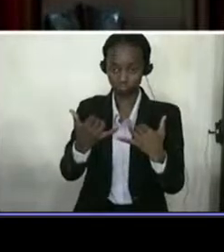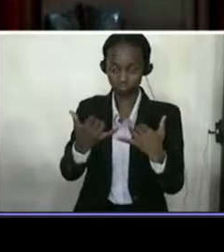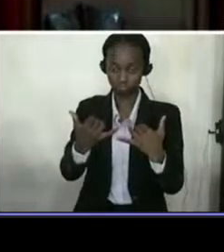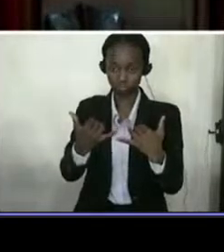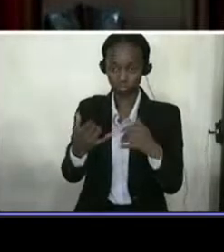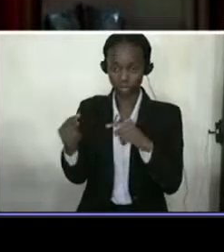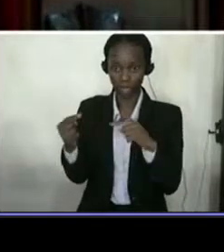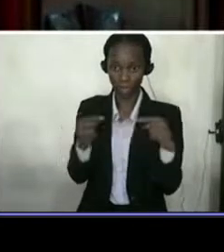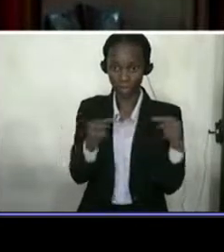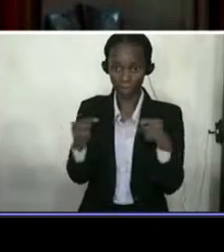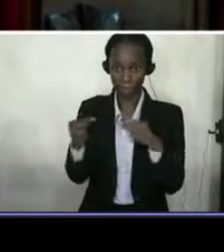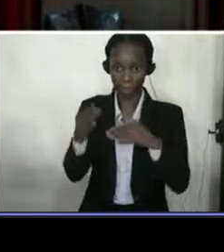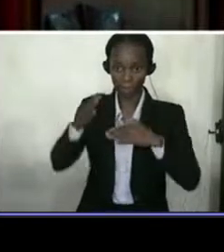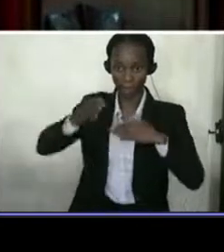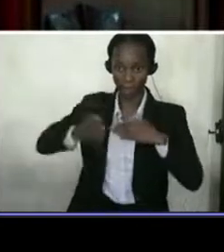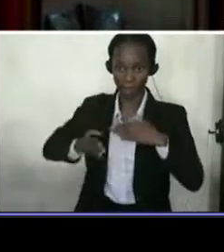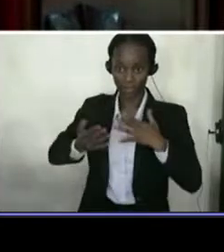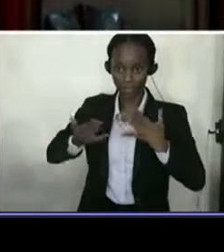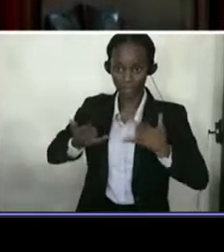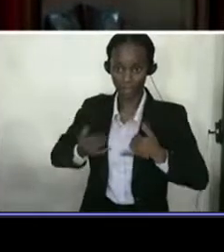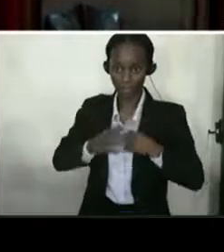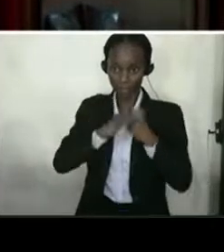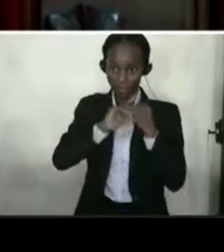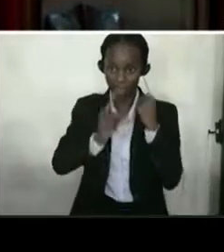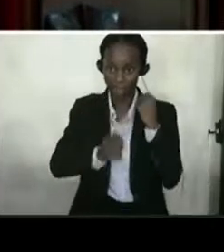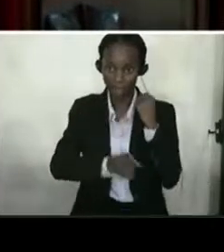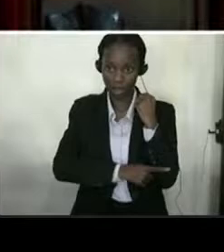debate. Now, the last item